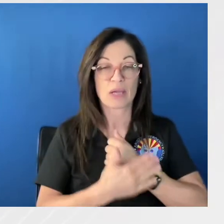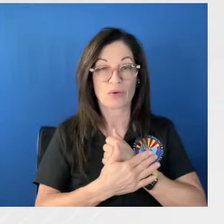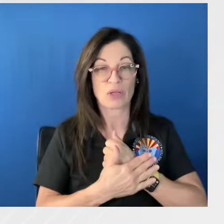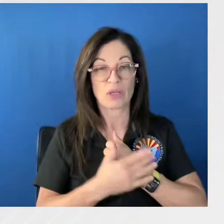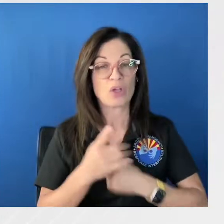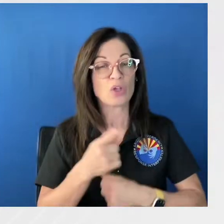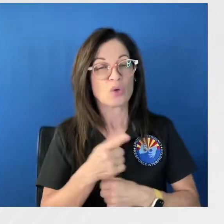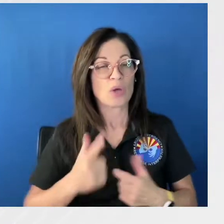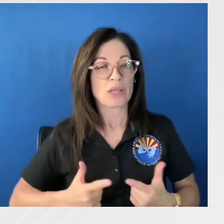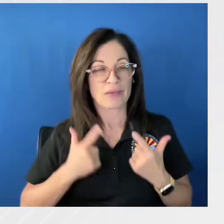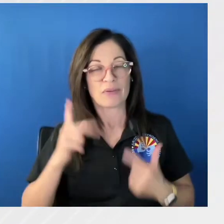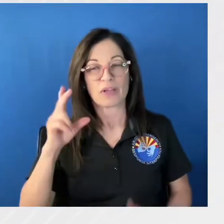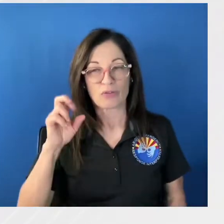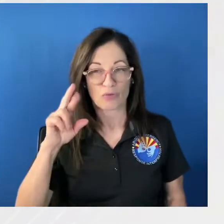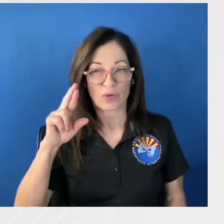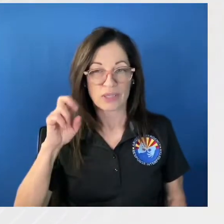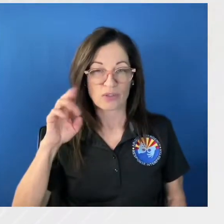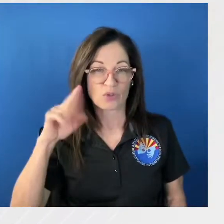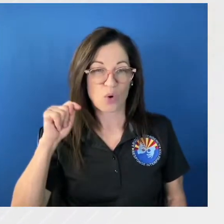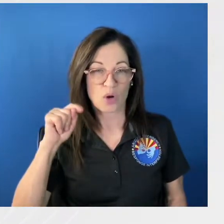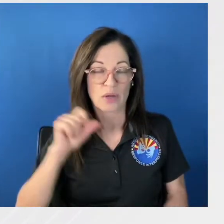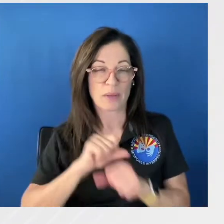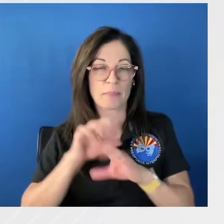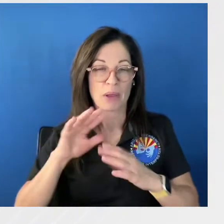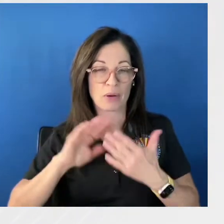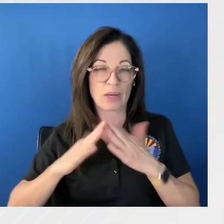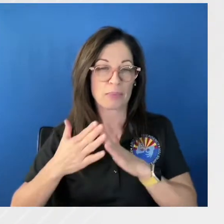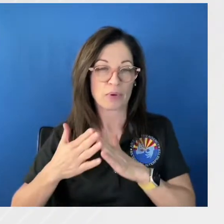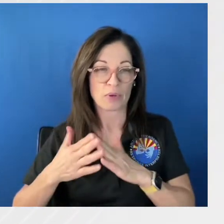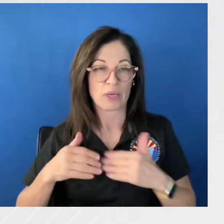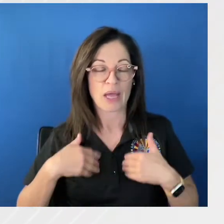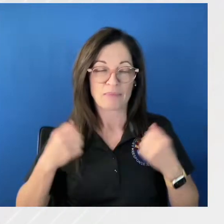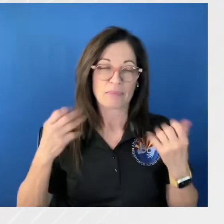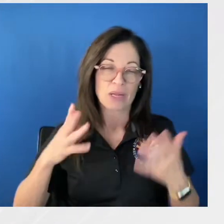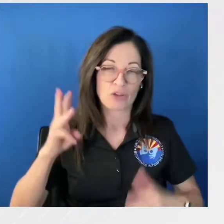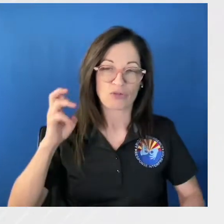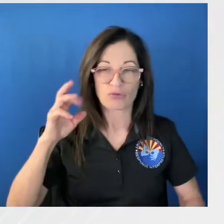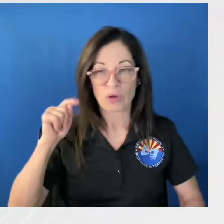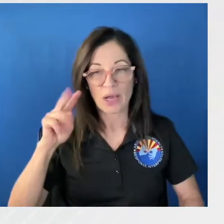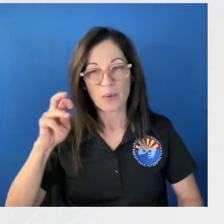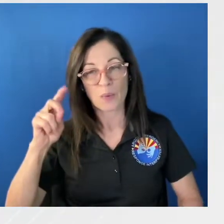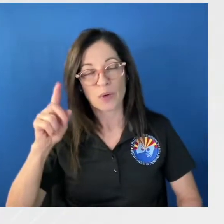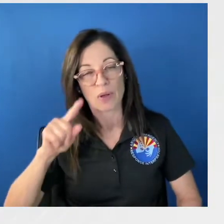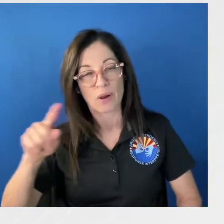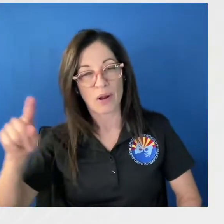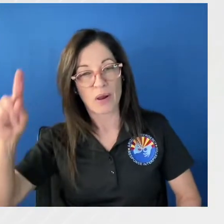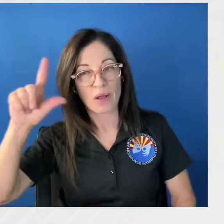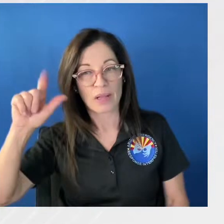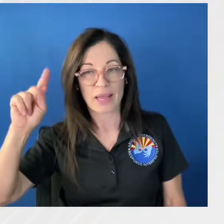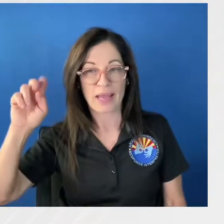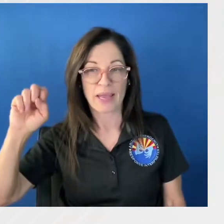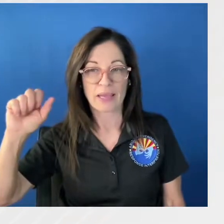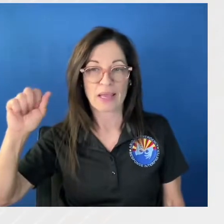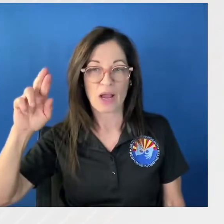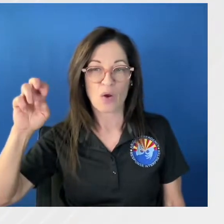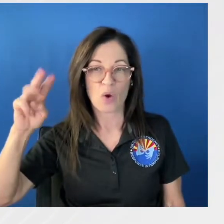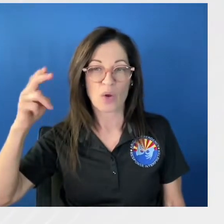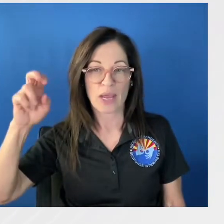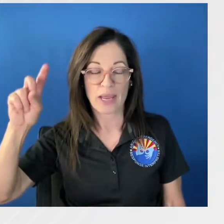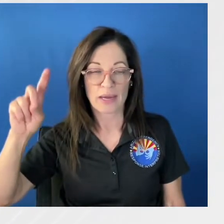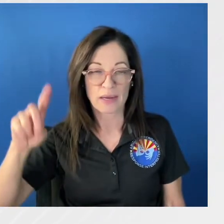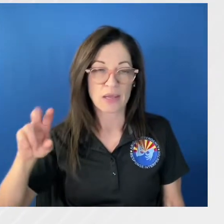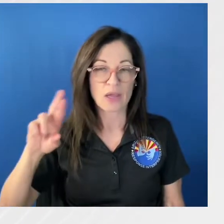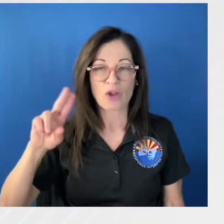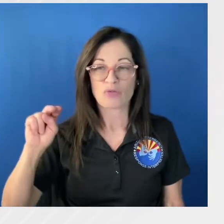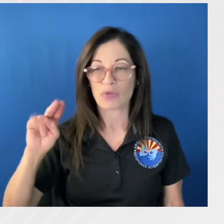a resort mountain community. We have a lot of those, Wrightwood going all the way up to Lake Arrowhead, Running Springs, and all those places we've been talking